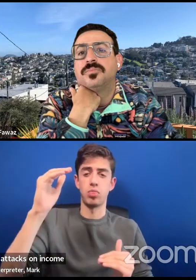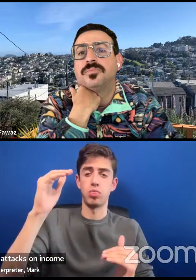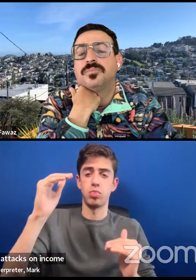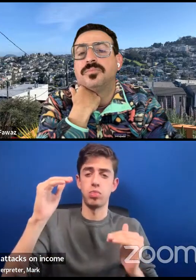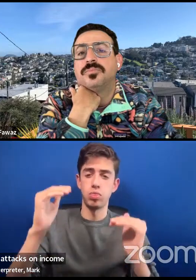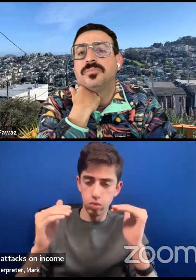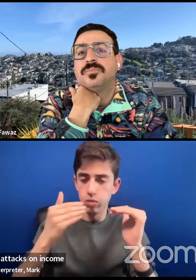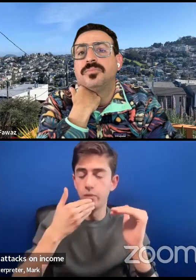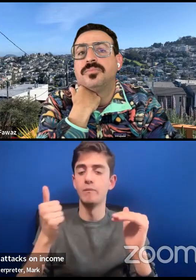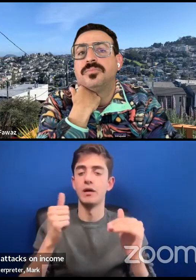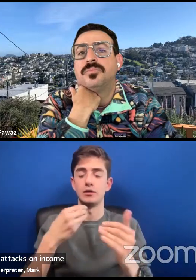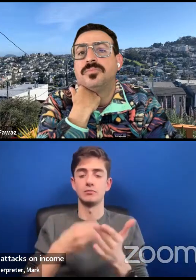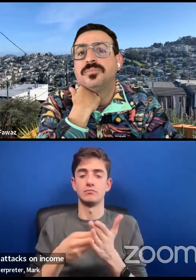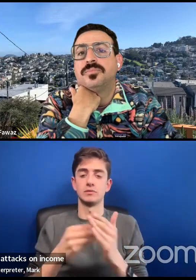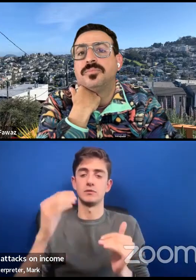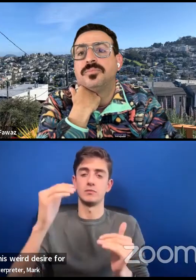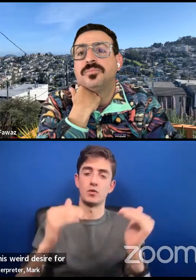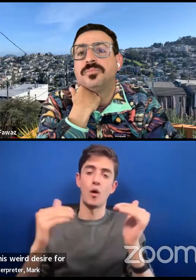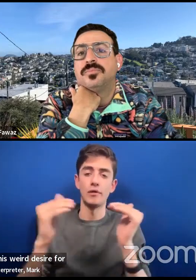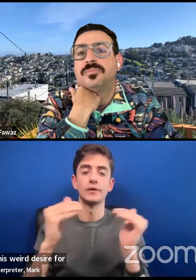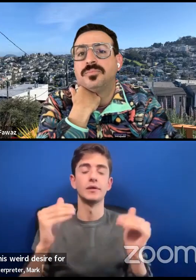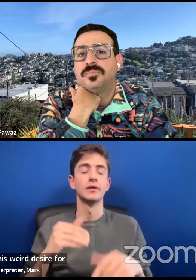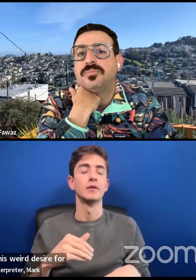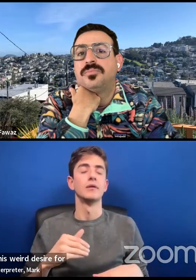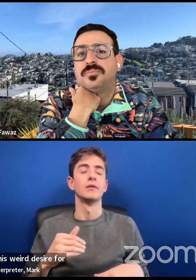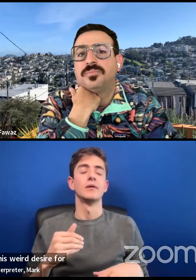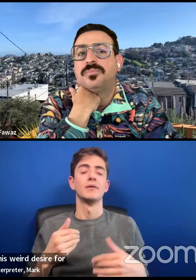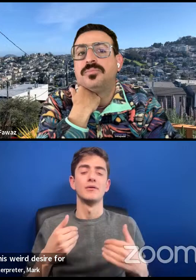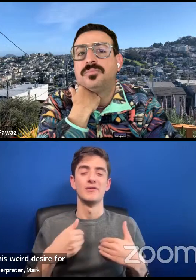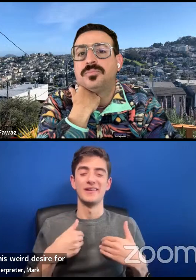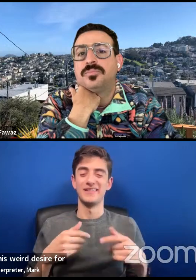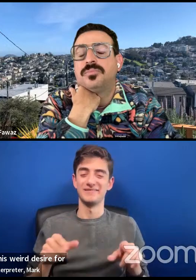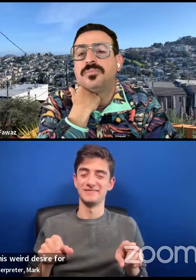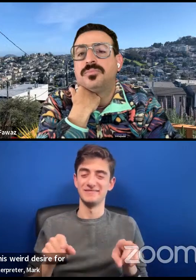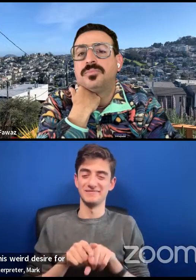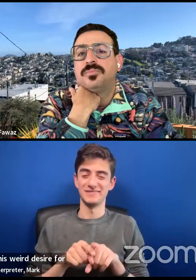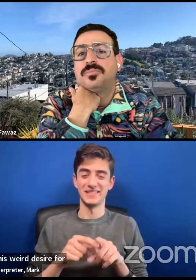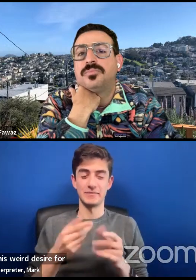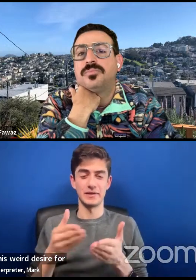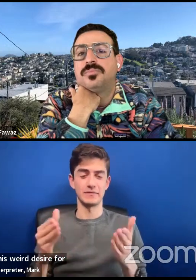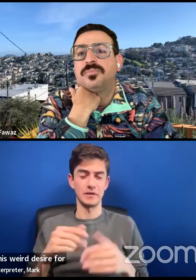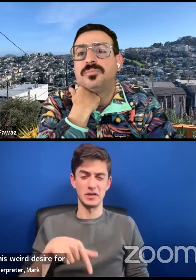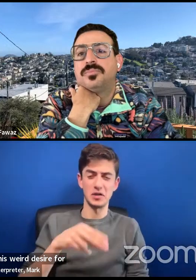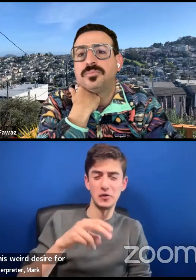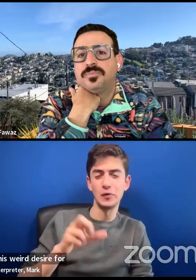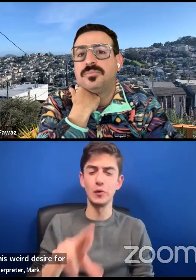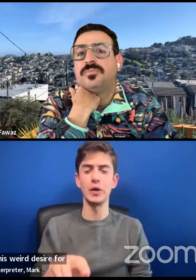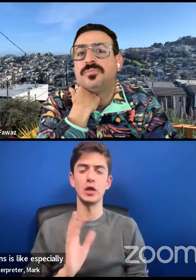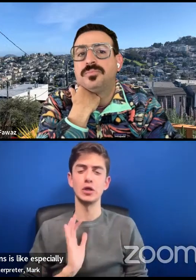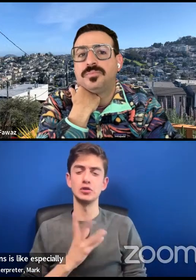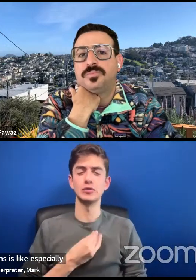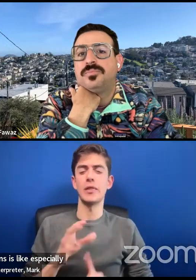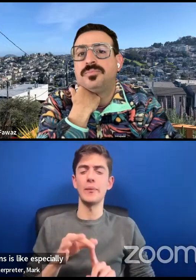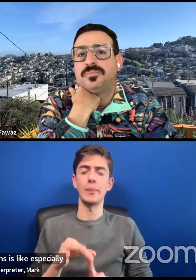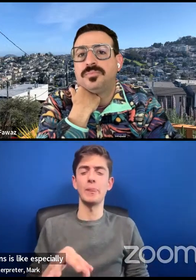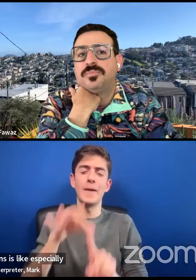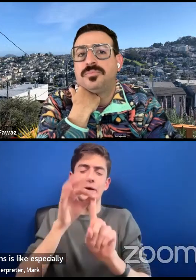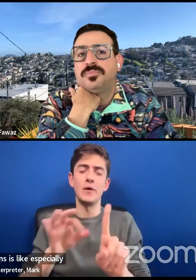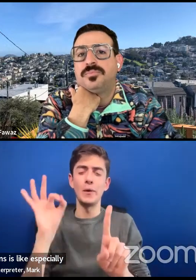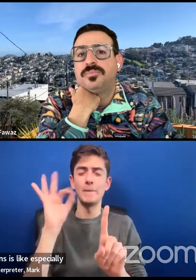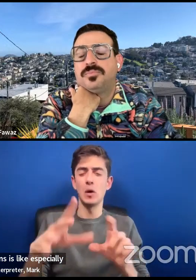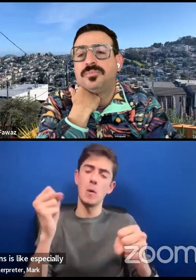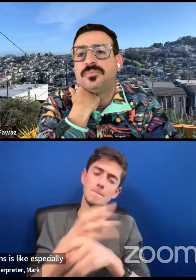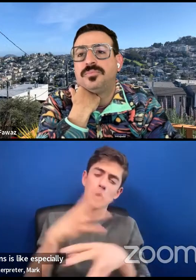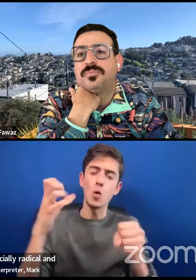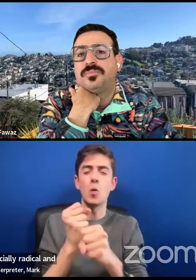weird desire for to see, queer or trans as like especially disruptive or especially